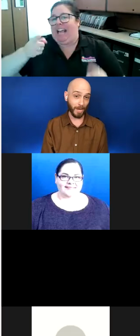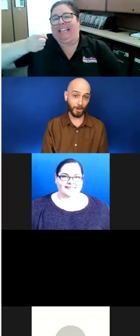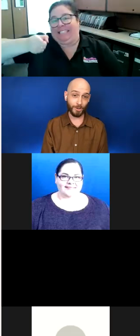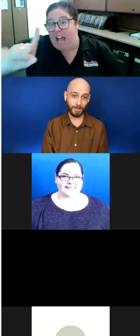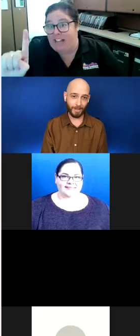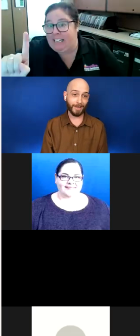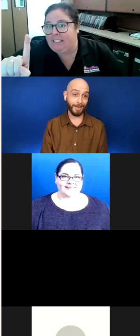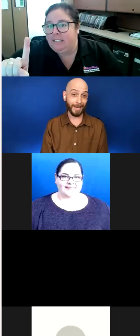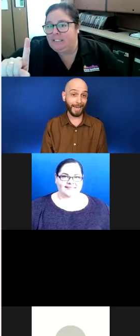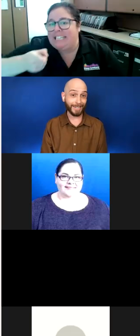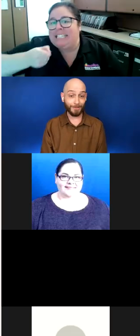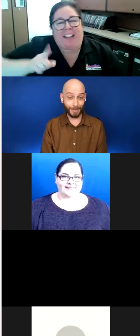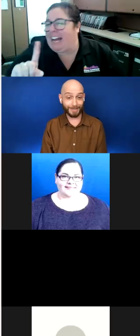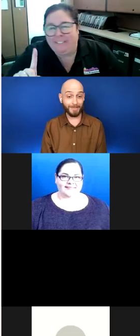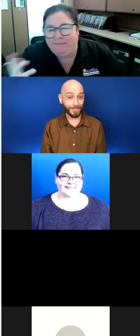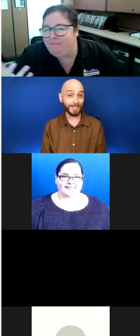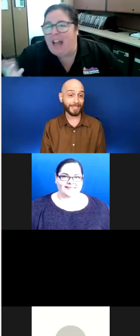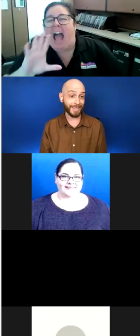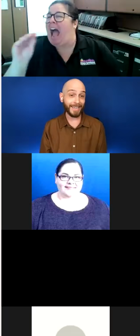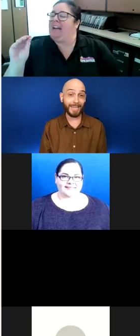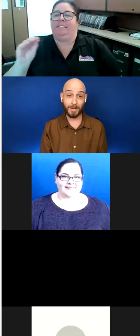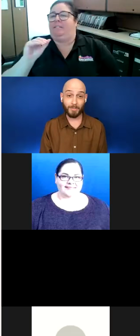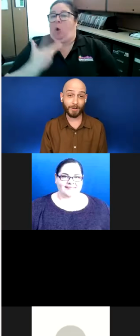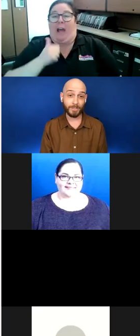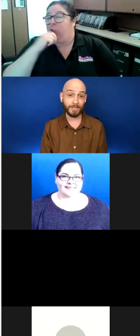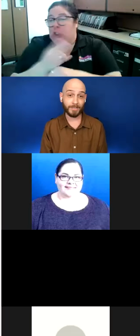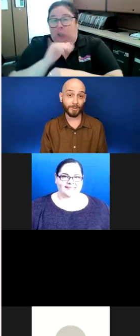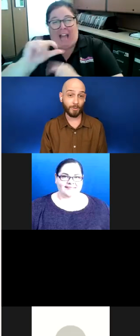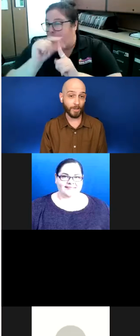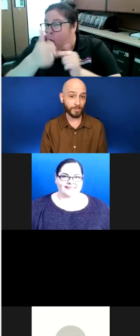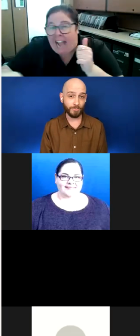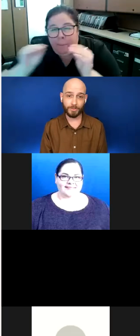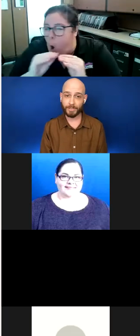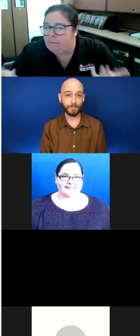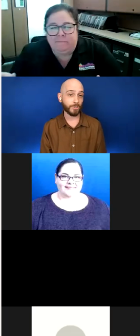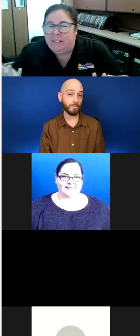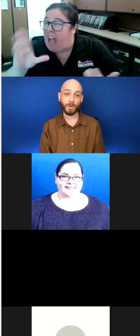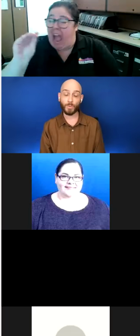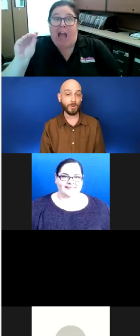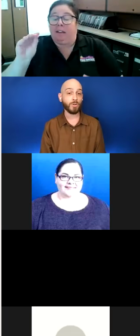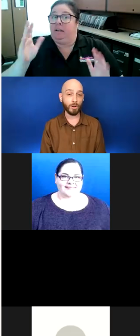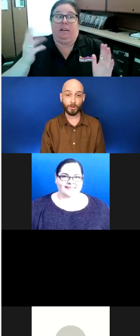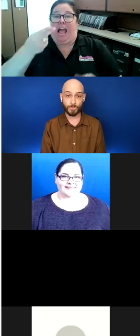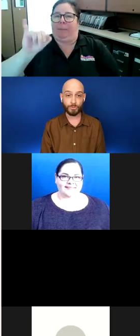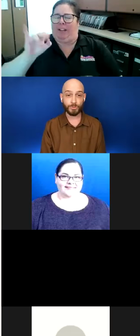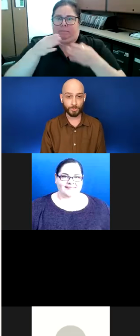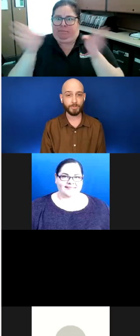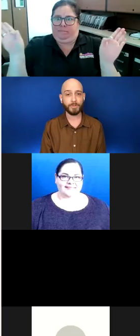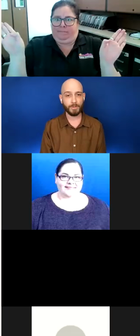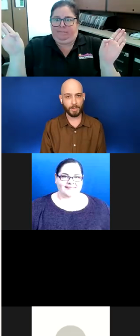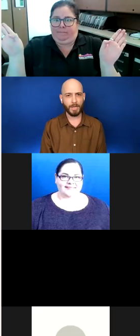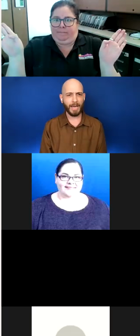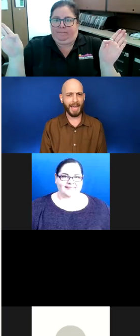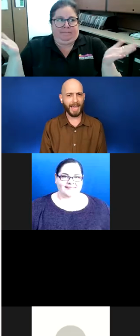is hearing impaired. And I would like to mention that saying hearing impaired is considered offensive. It's a term that we no longer